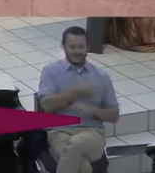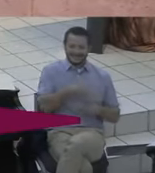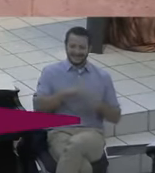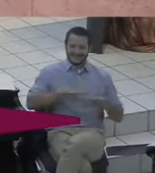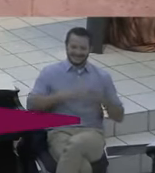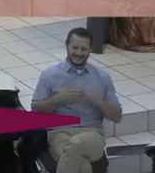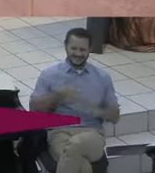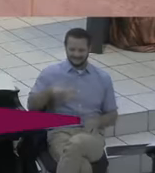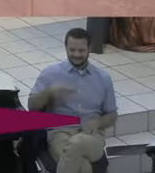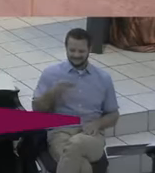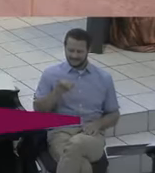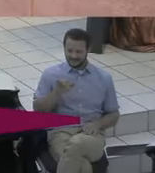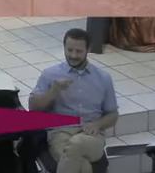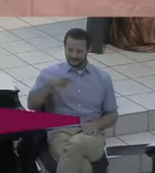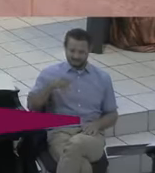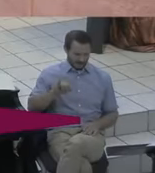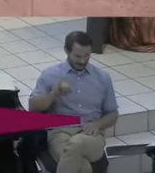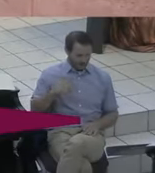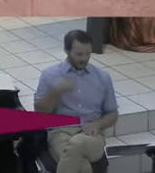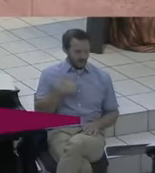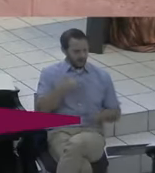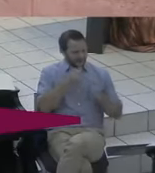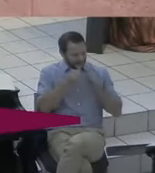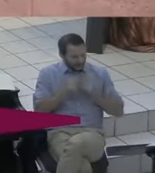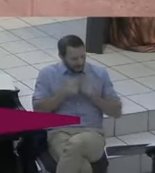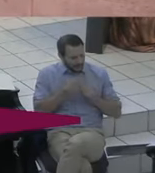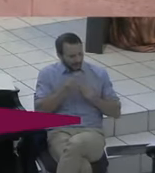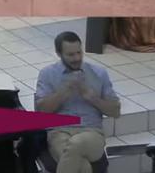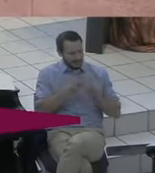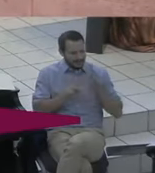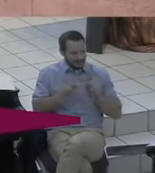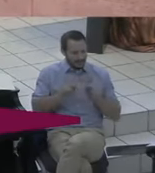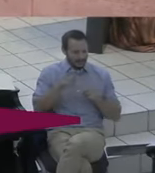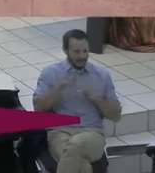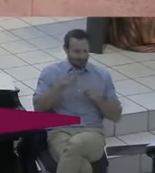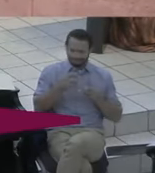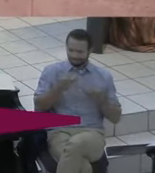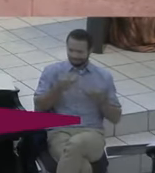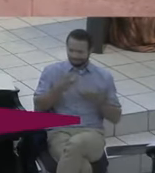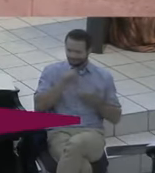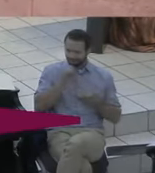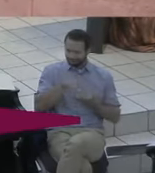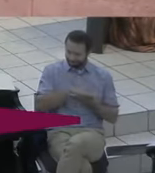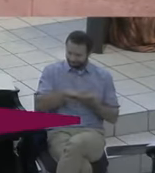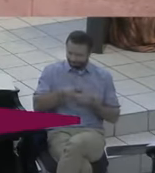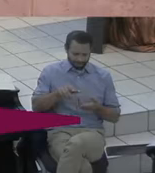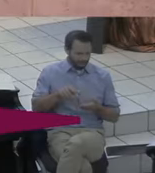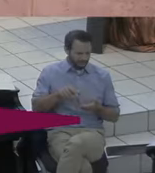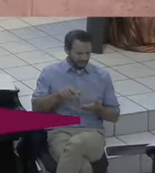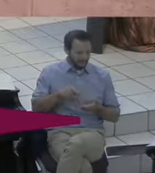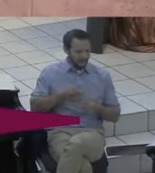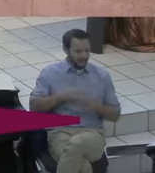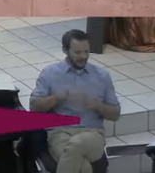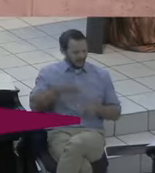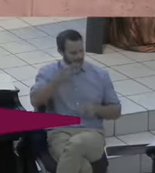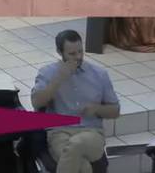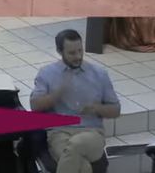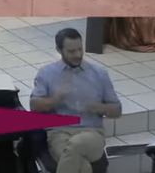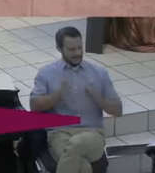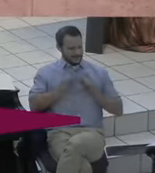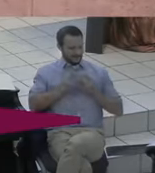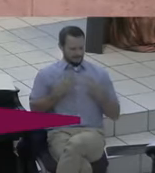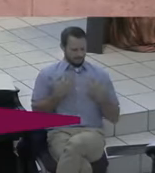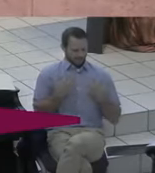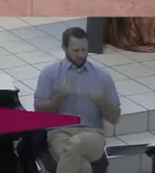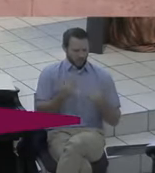Philippi. We suffered, and people treated us very badly there. But God gave us the boldness to tell